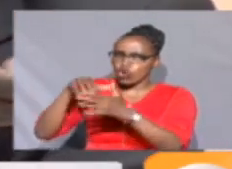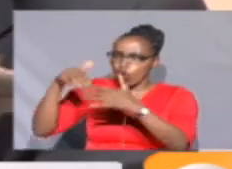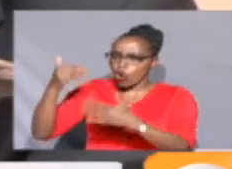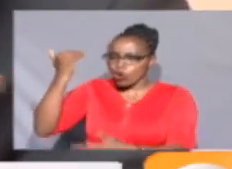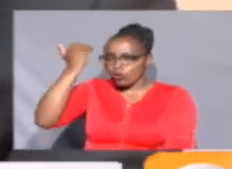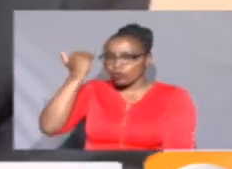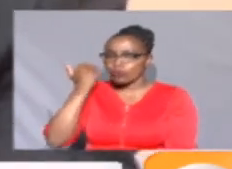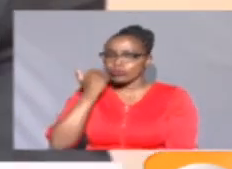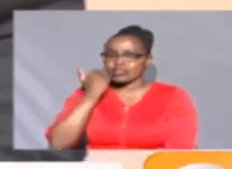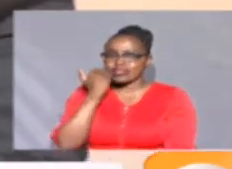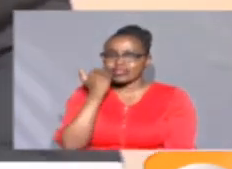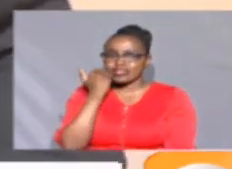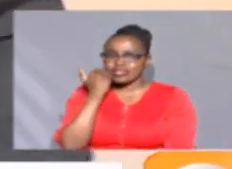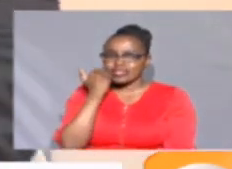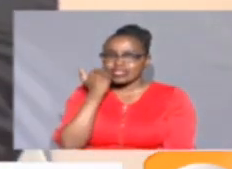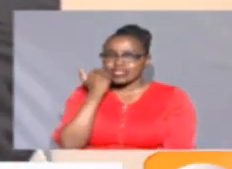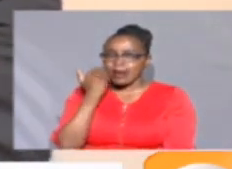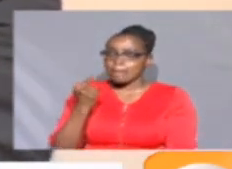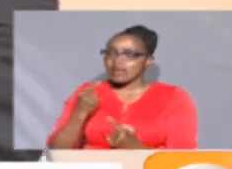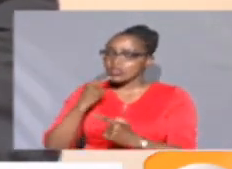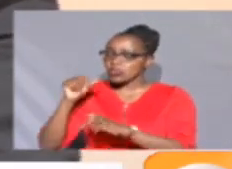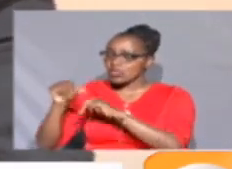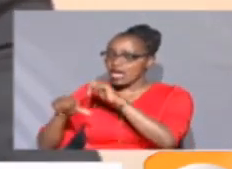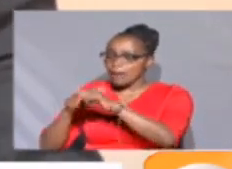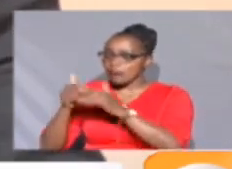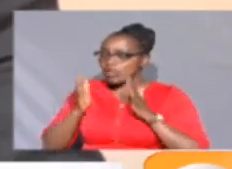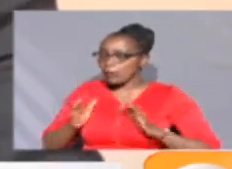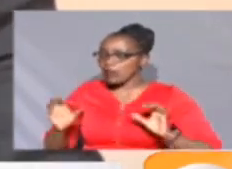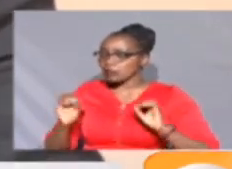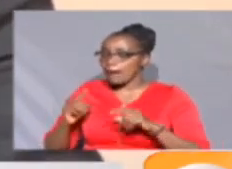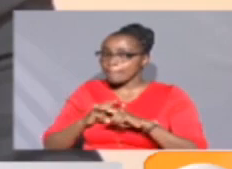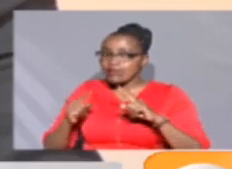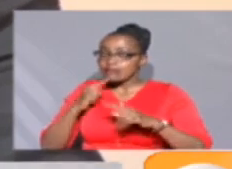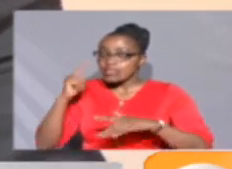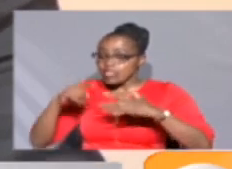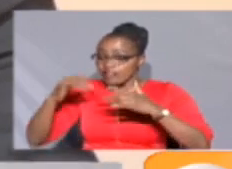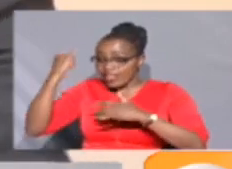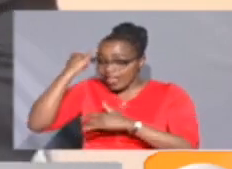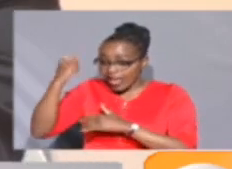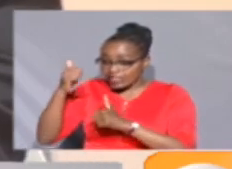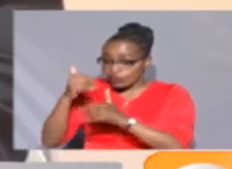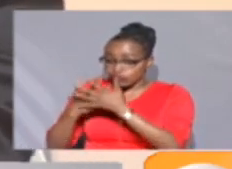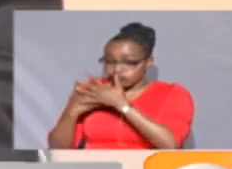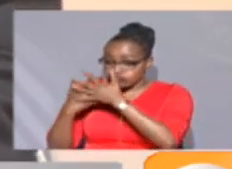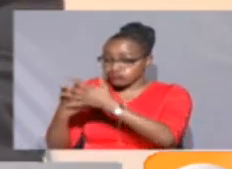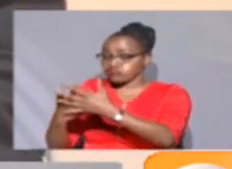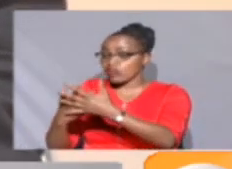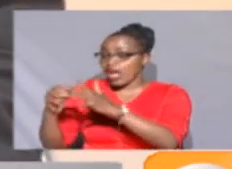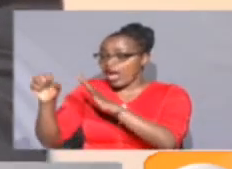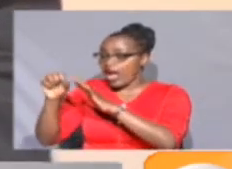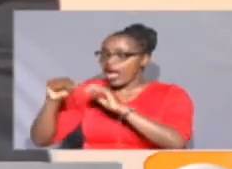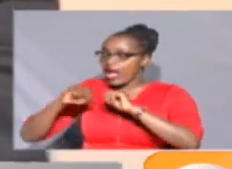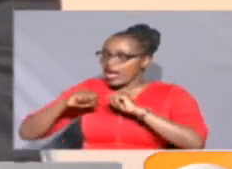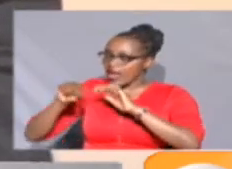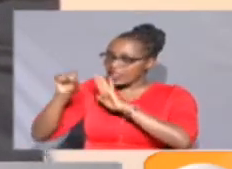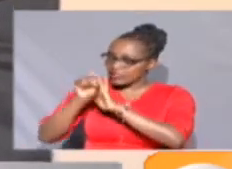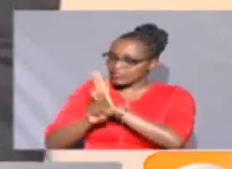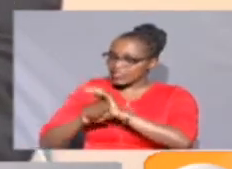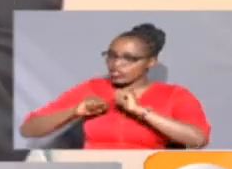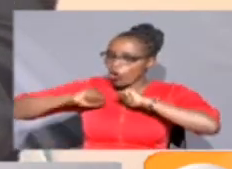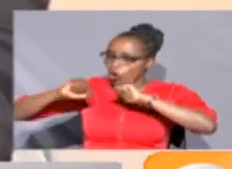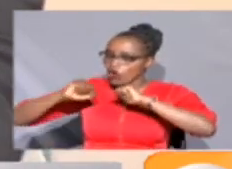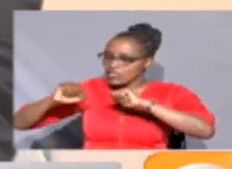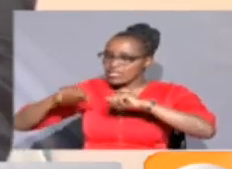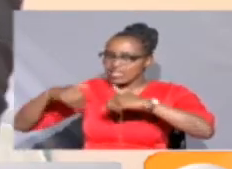court. I'm not talking about the person. I'm saying even the idea that you arrest a state officer is something that